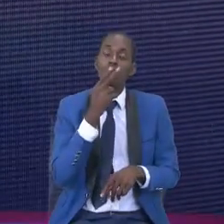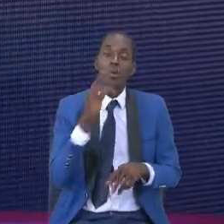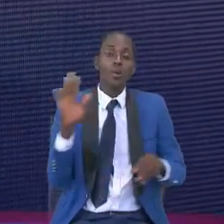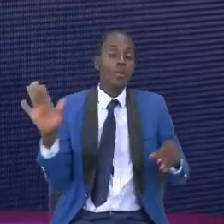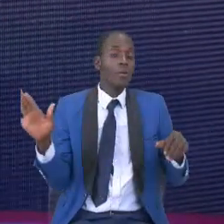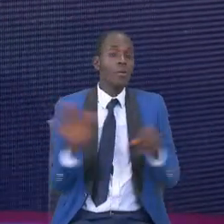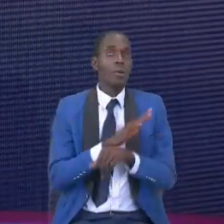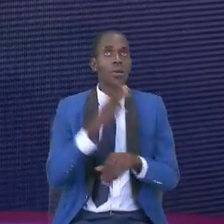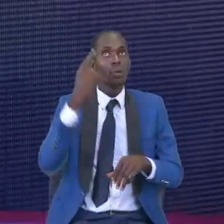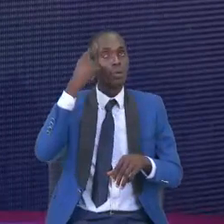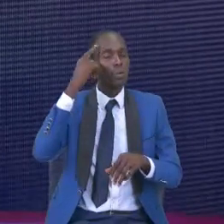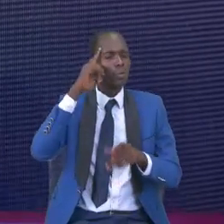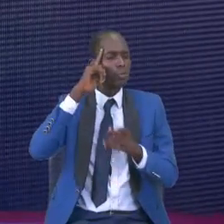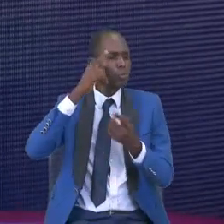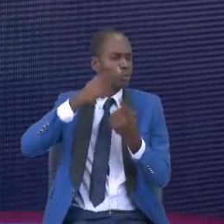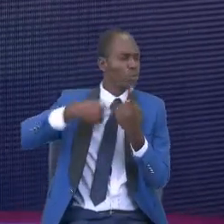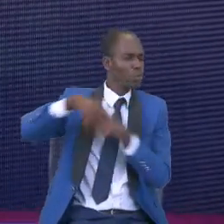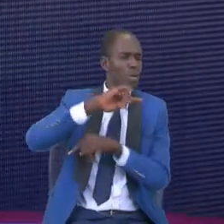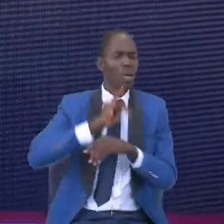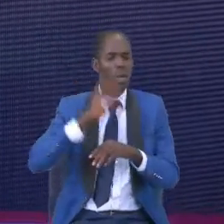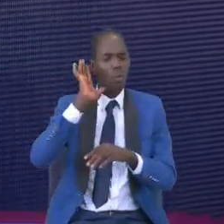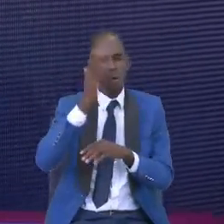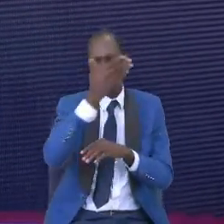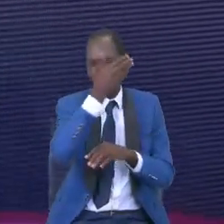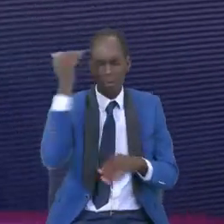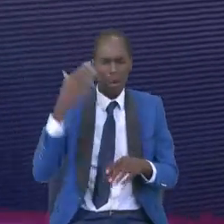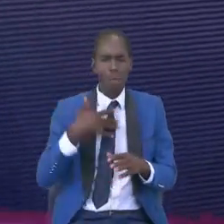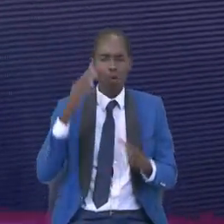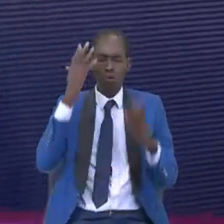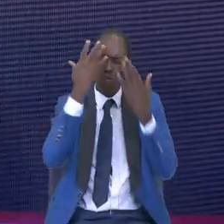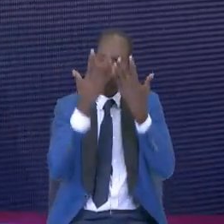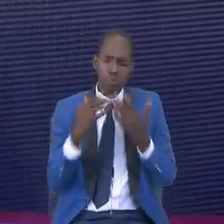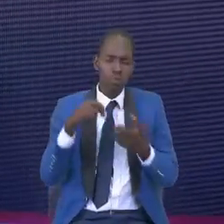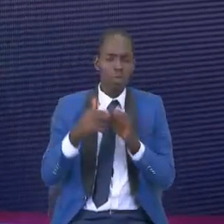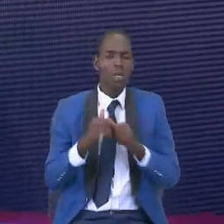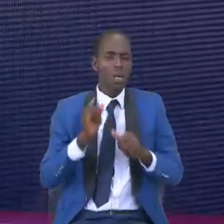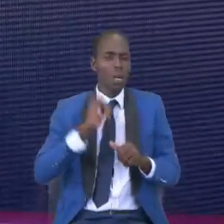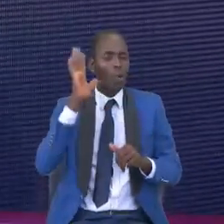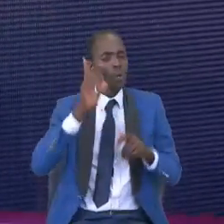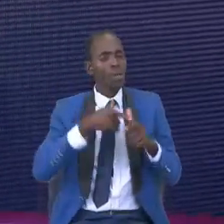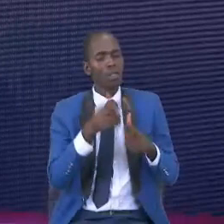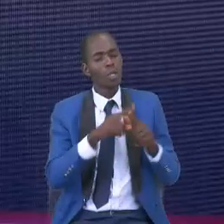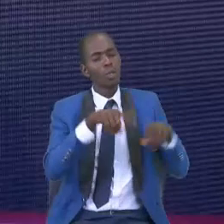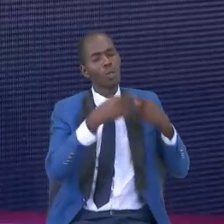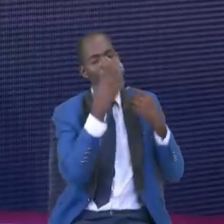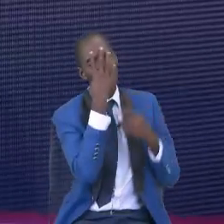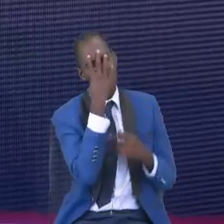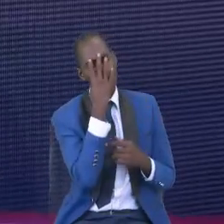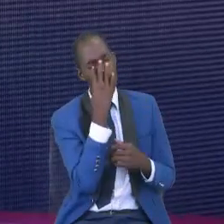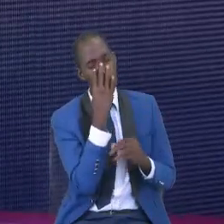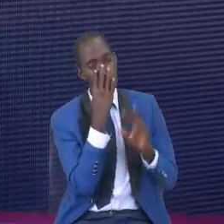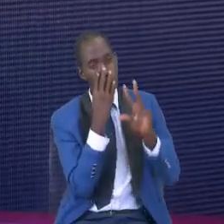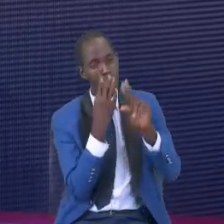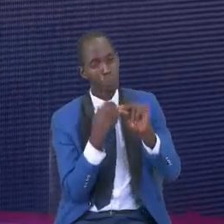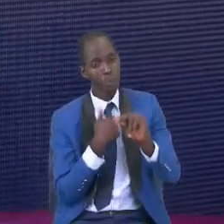I'll be able to get some sleep. I'll be able to relax. That doesn't take away the problem. Jonah was